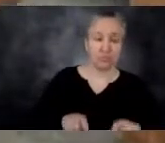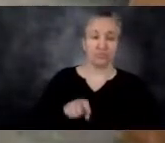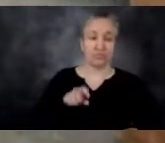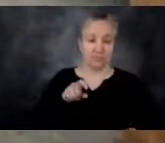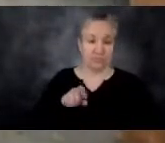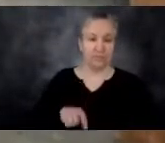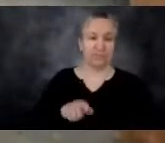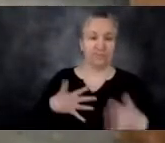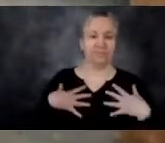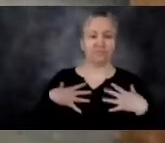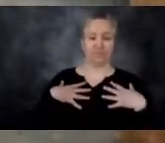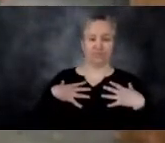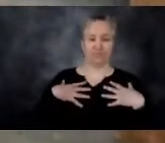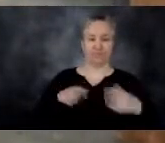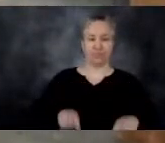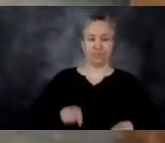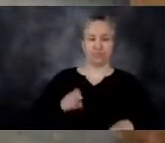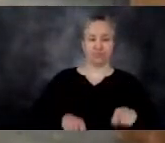Good, back up.